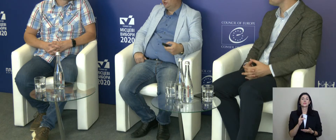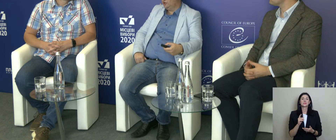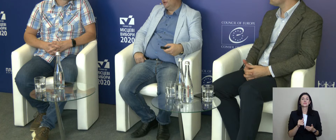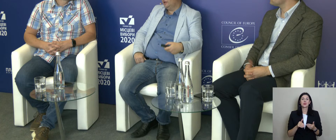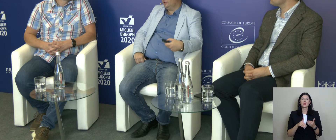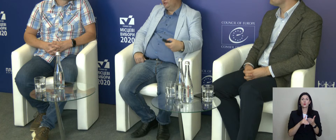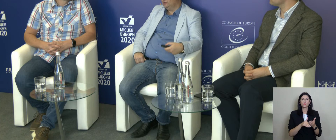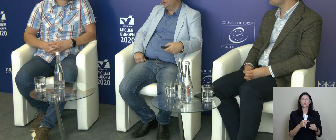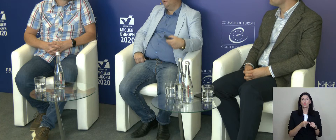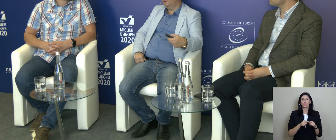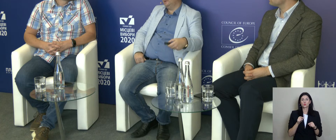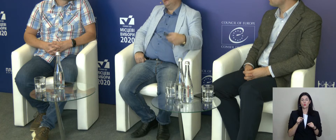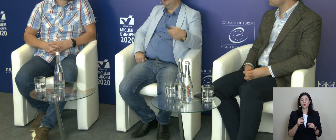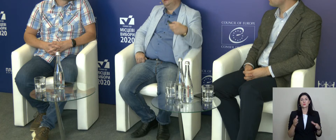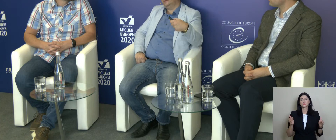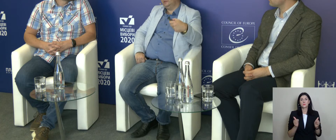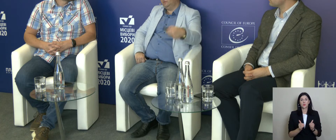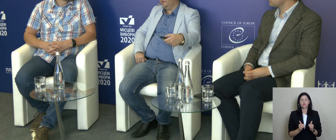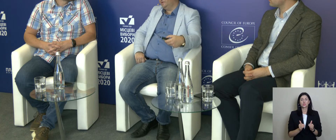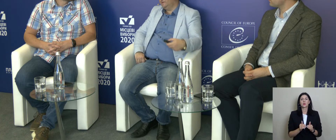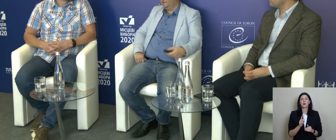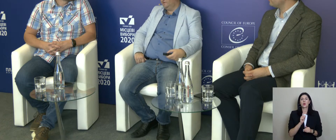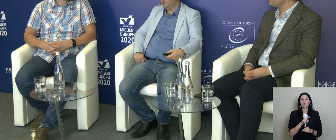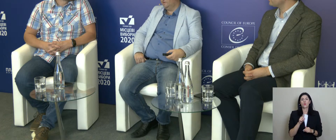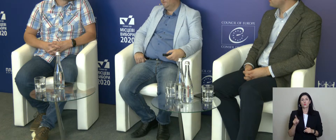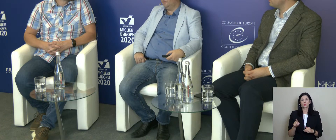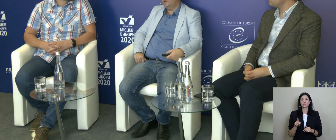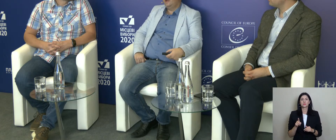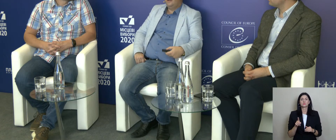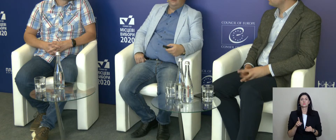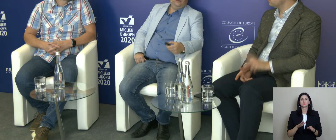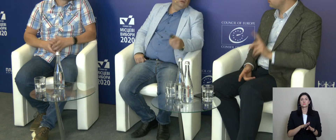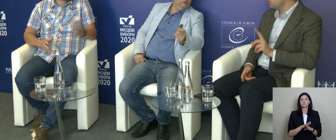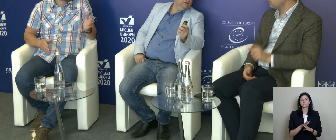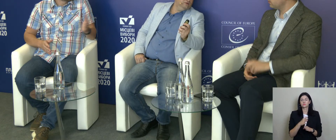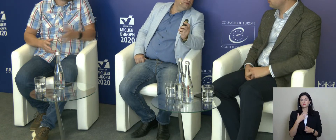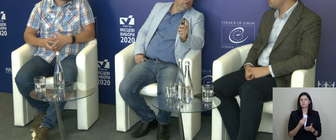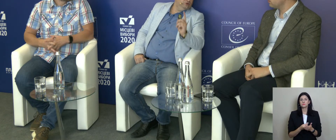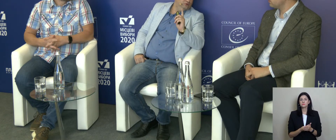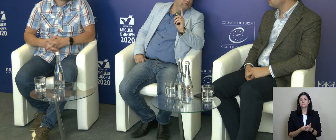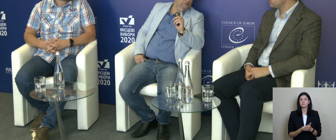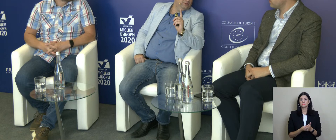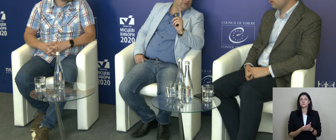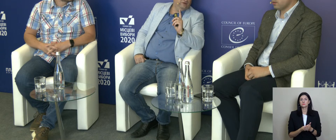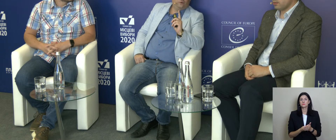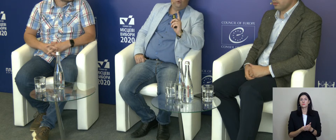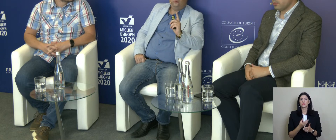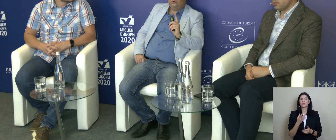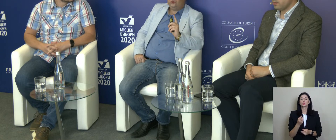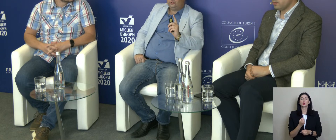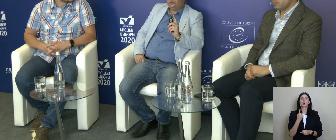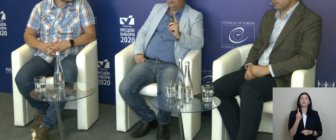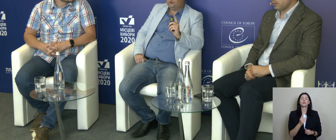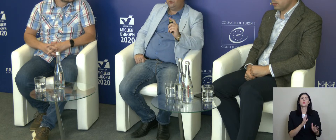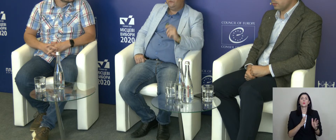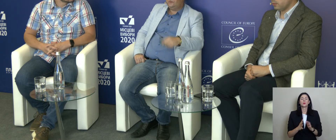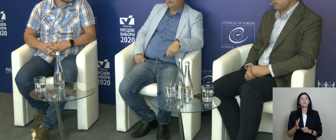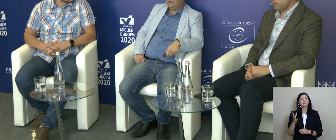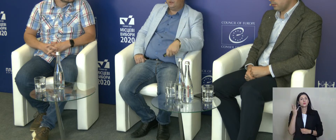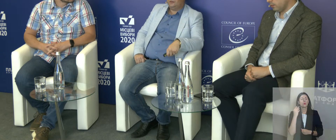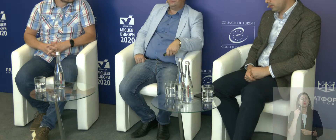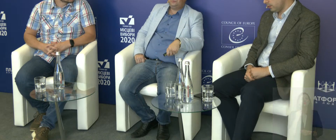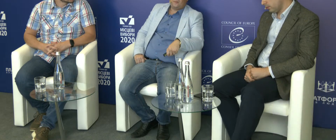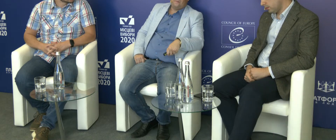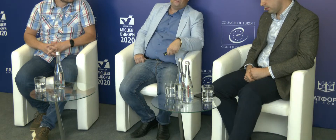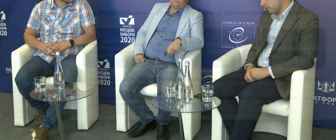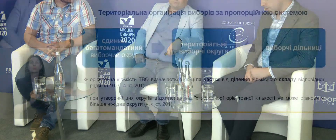have nominees, and because the number of constituencies is decreased, they were able to use their quotas. One more